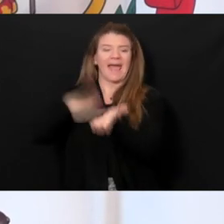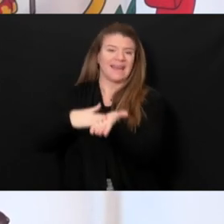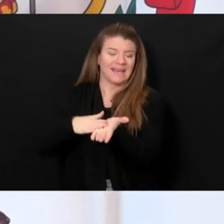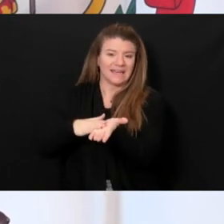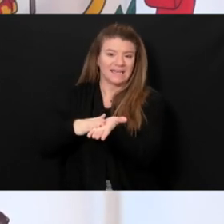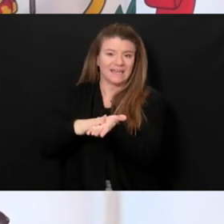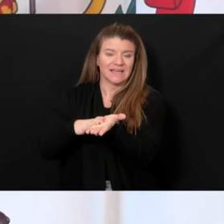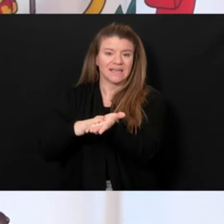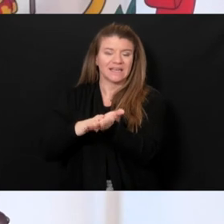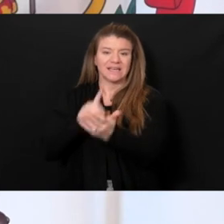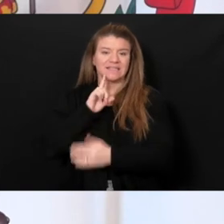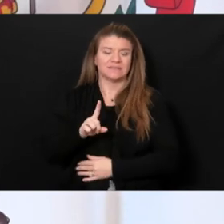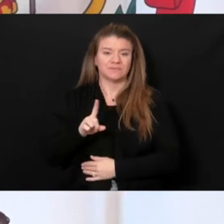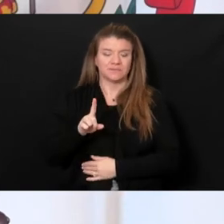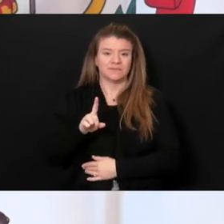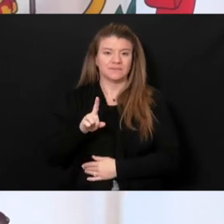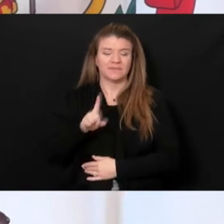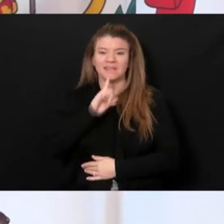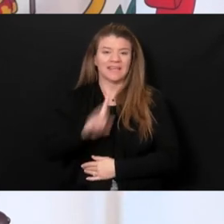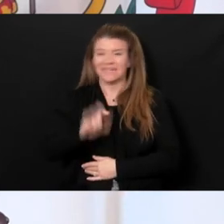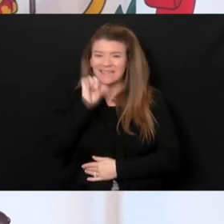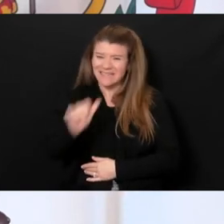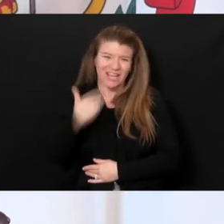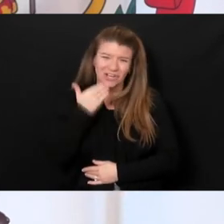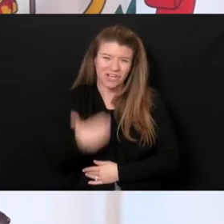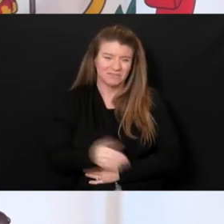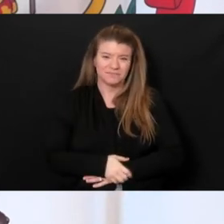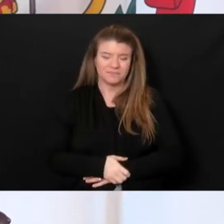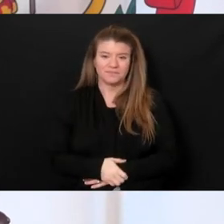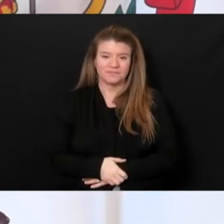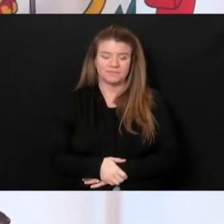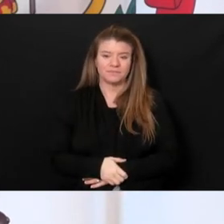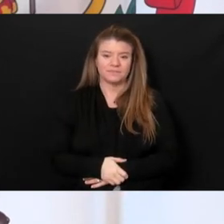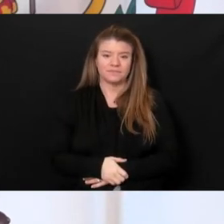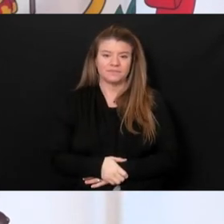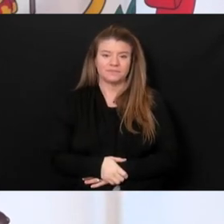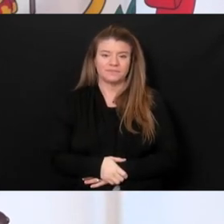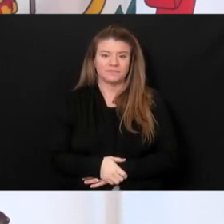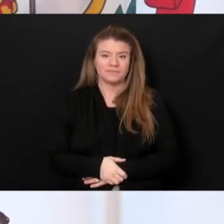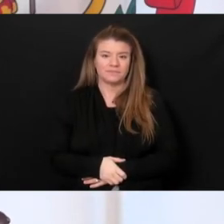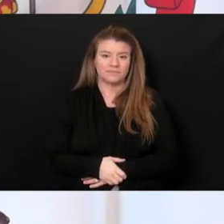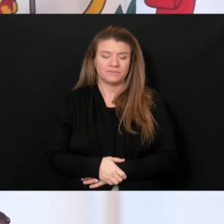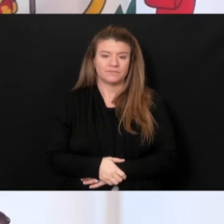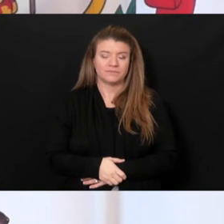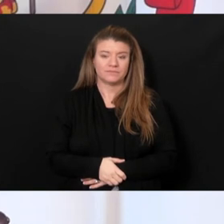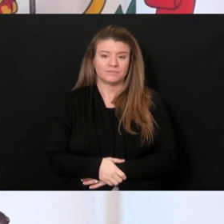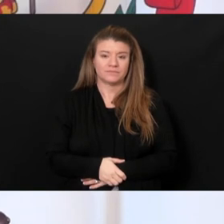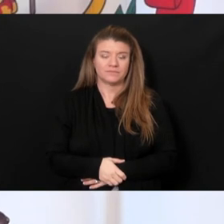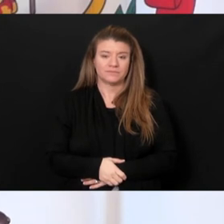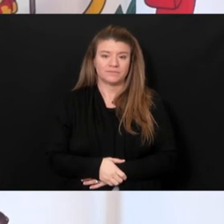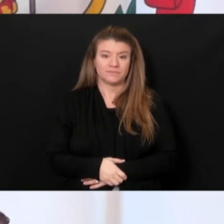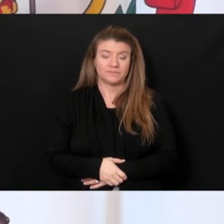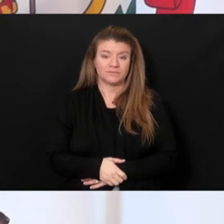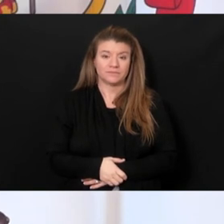know, is not good. And, you know, from a standpoint